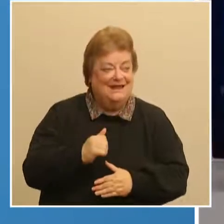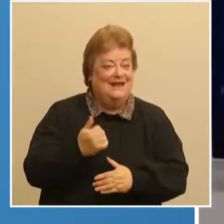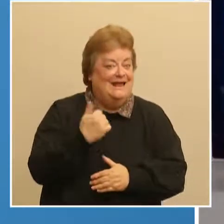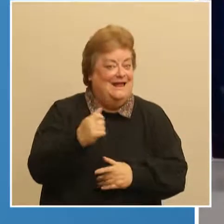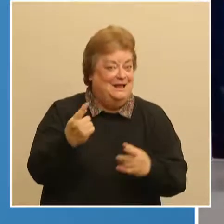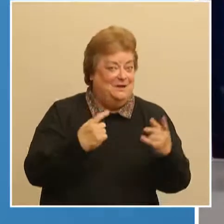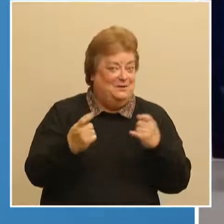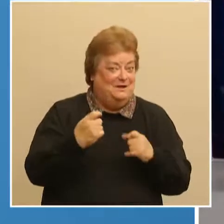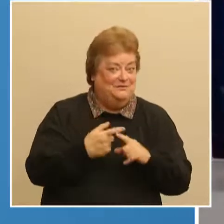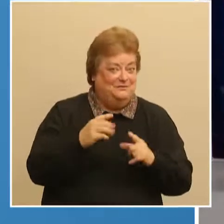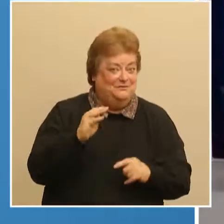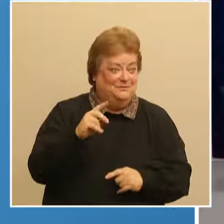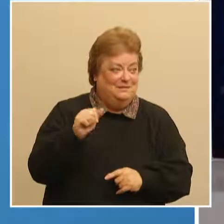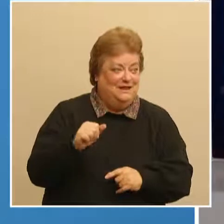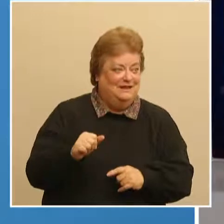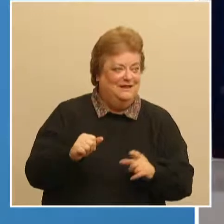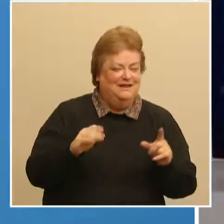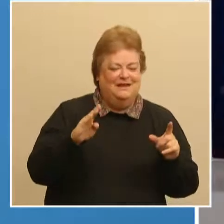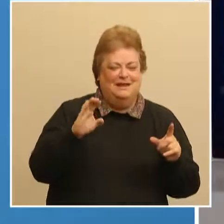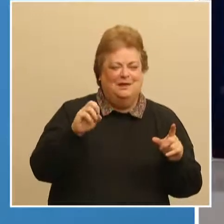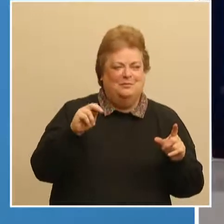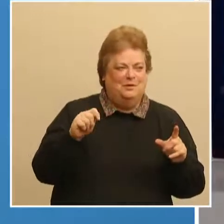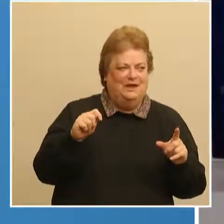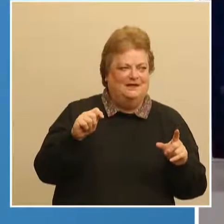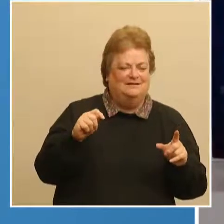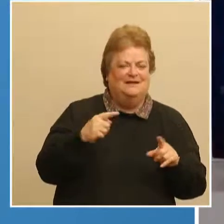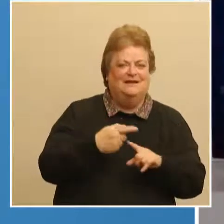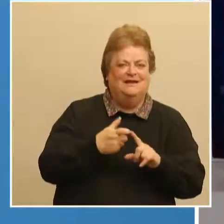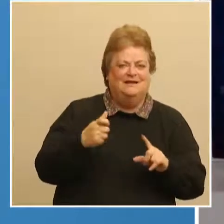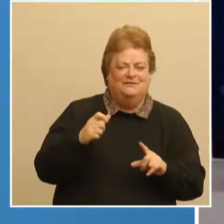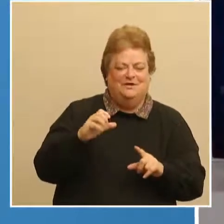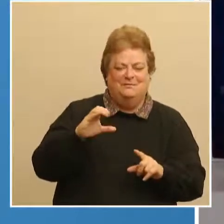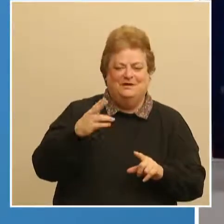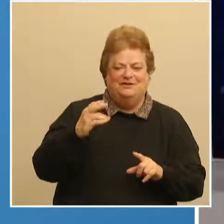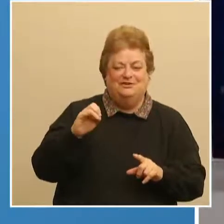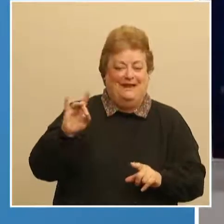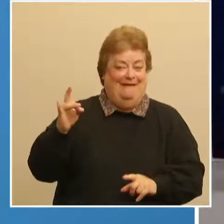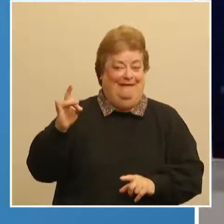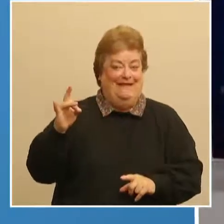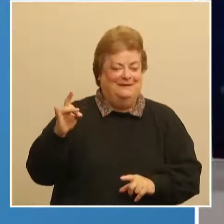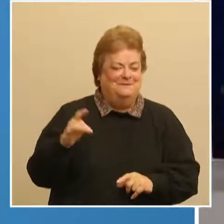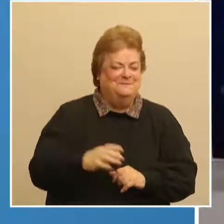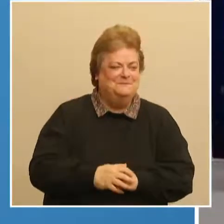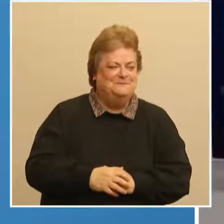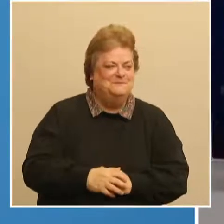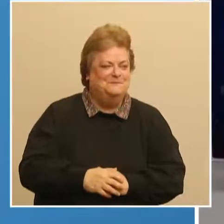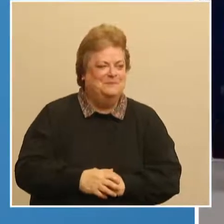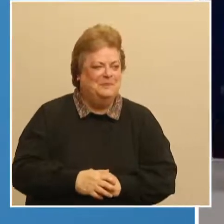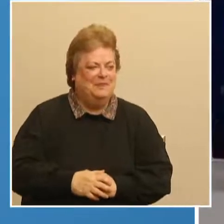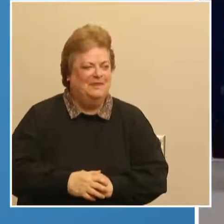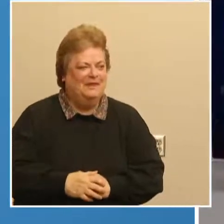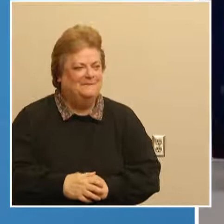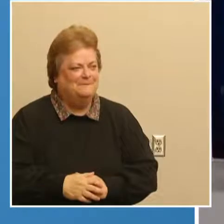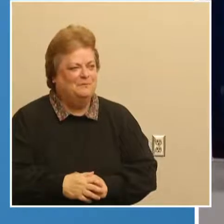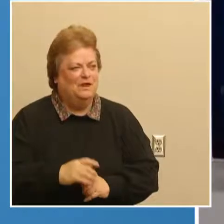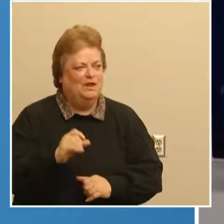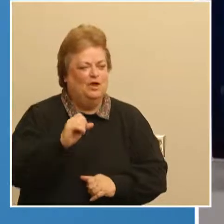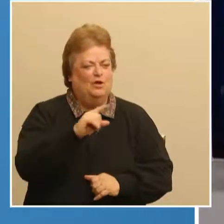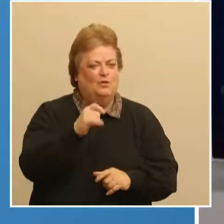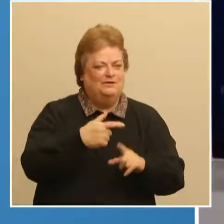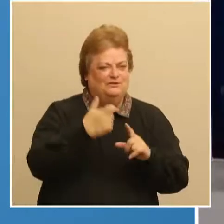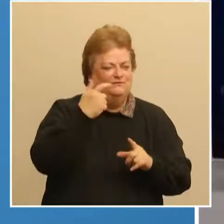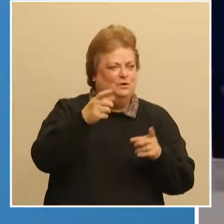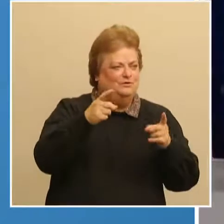media? Mayor, this is Brent with Channel 8. Can you hear me? Yes. Yes. Hi, Brent. How are you? Okay, very good. I have a question for Director